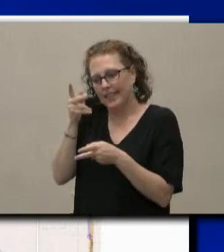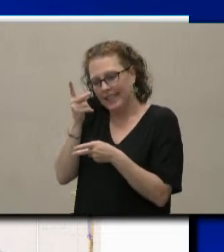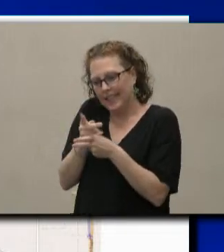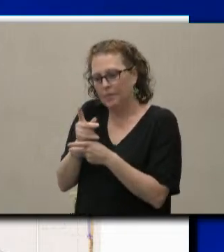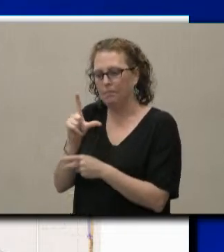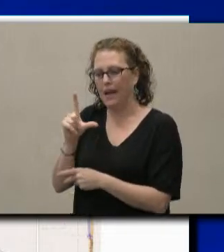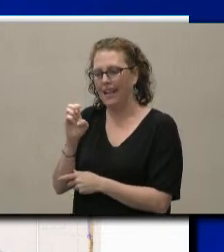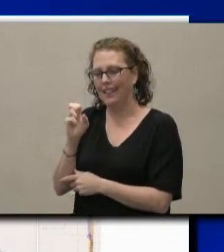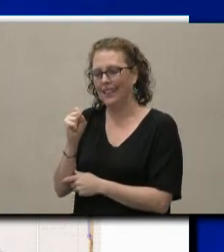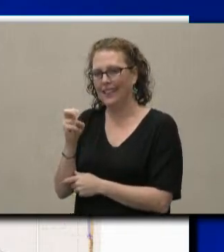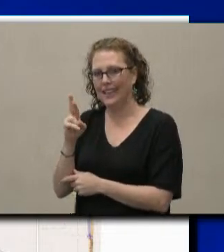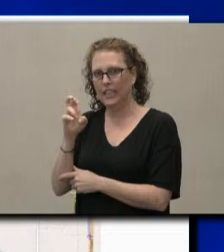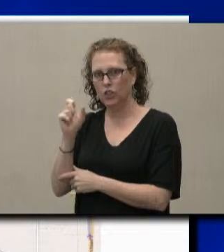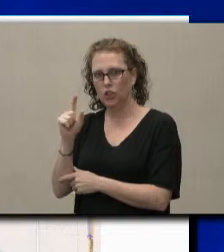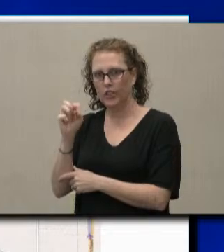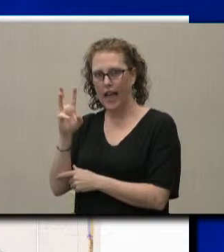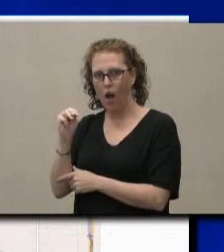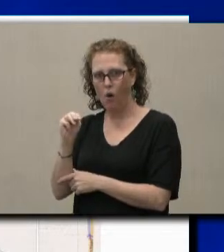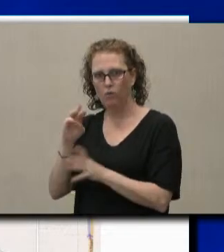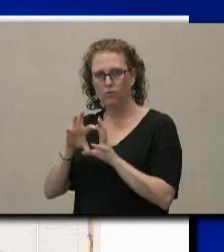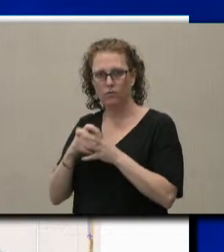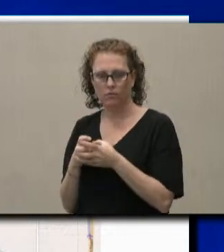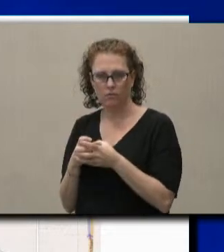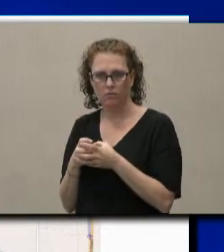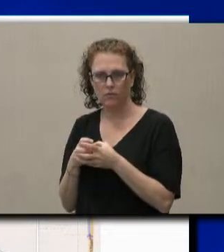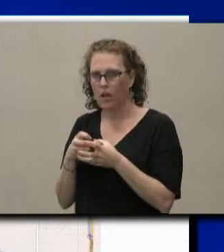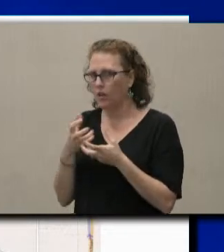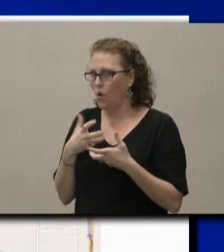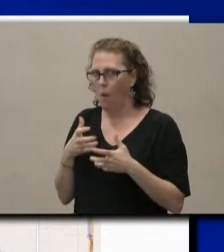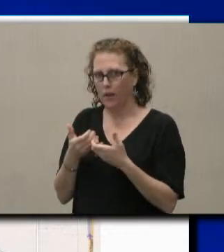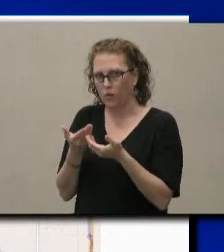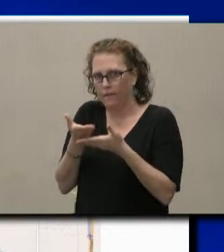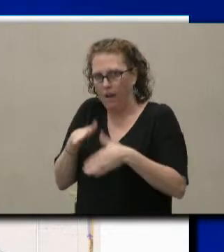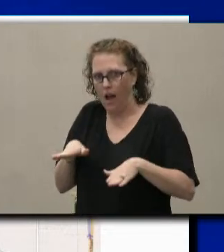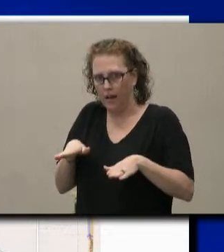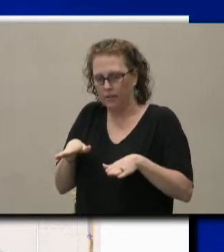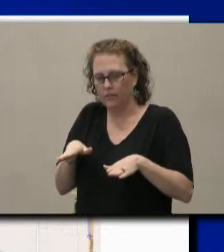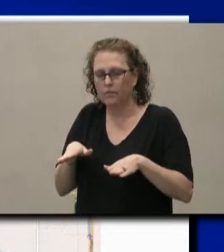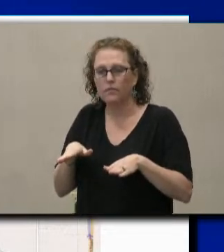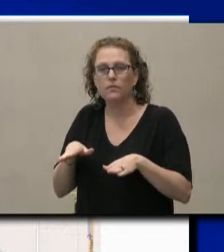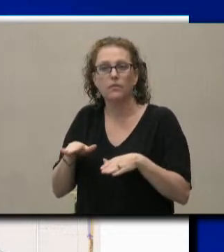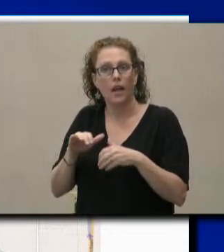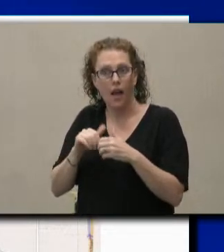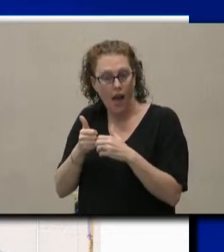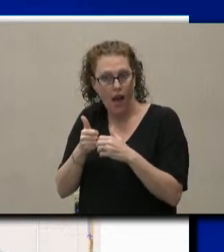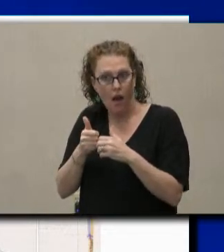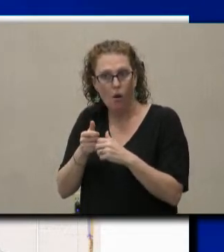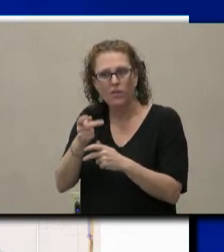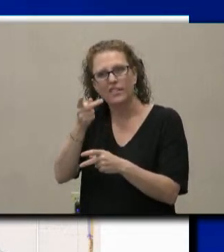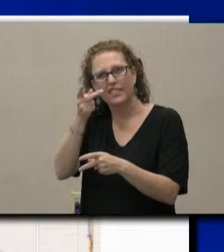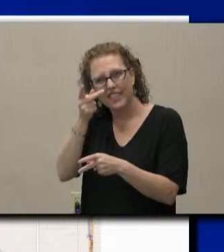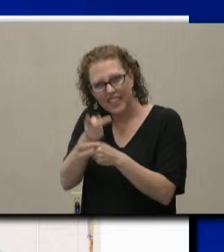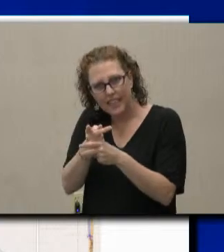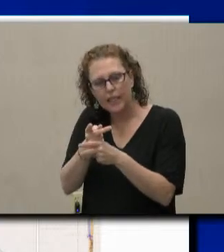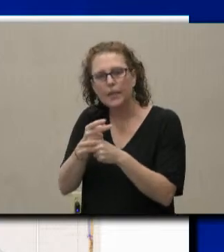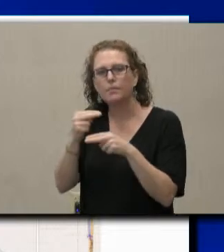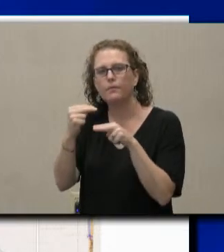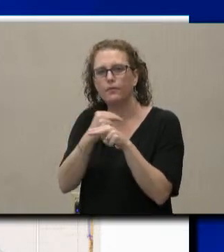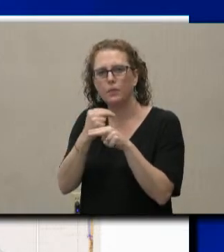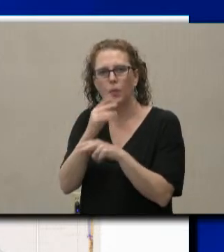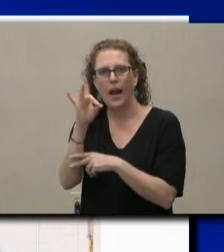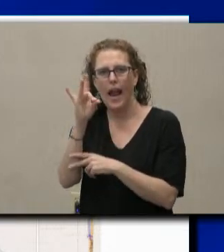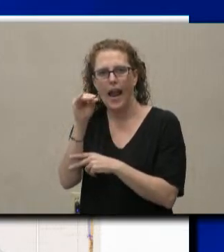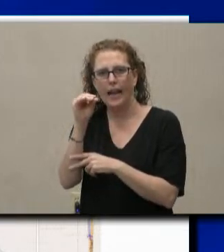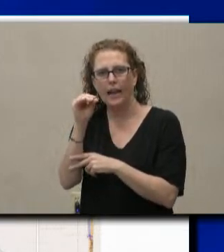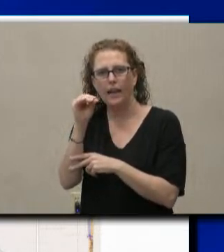interest intact, and to do so by retaining the I-80 as a boundary between districts 1